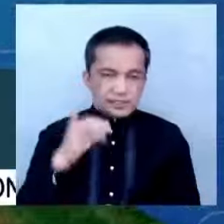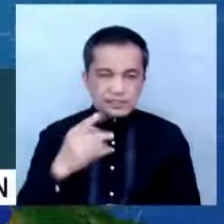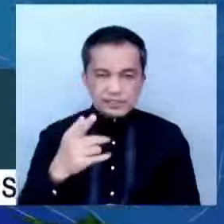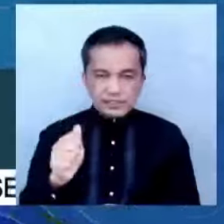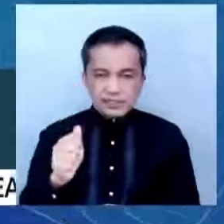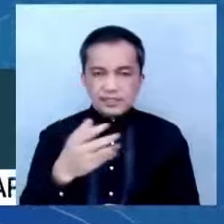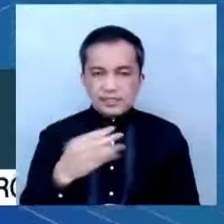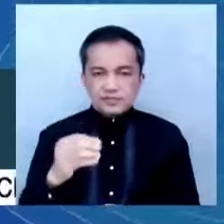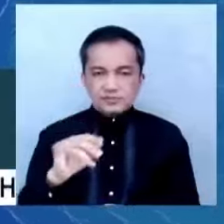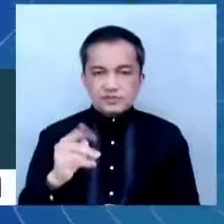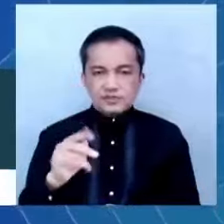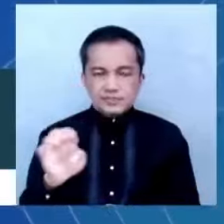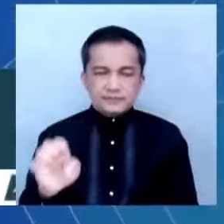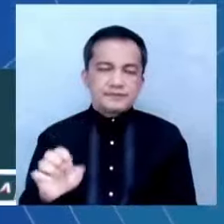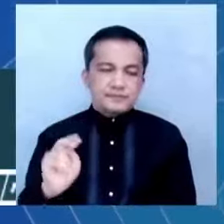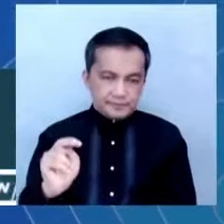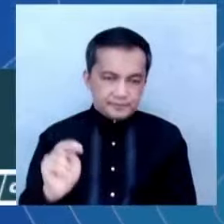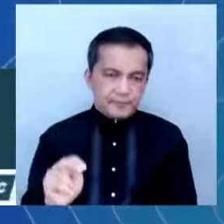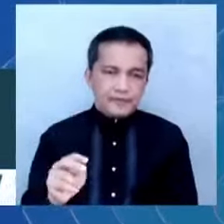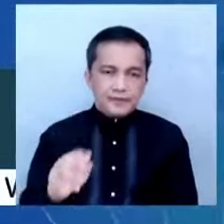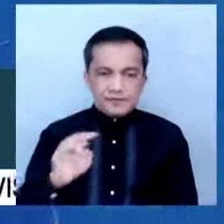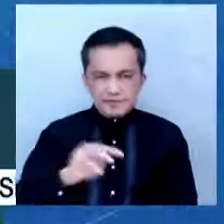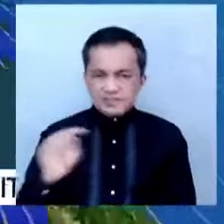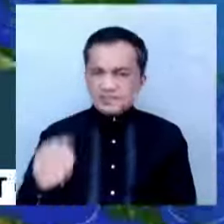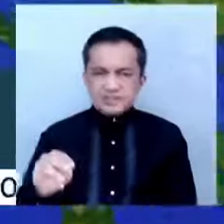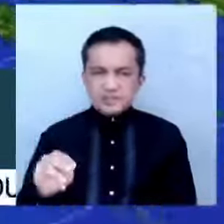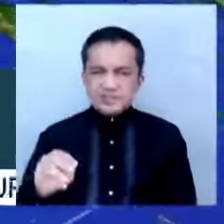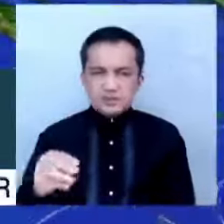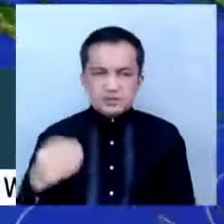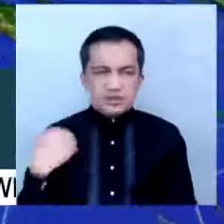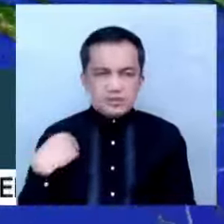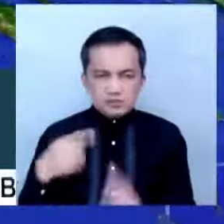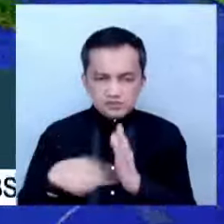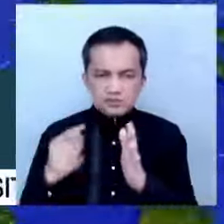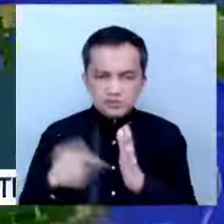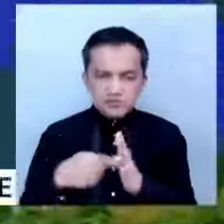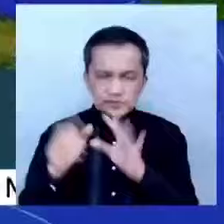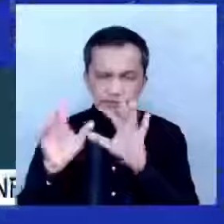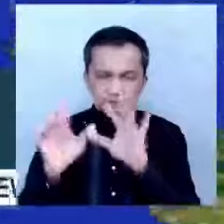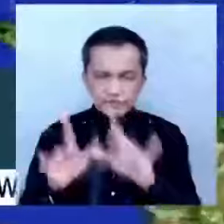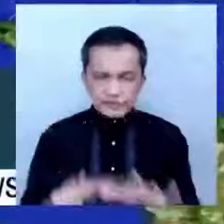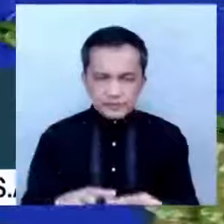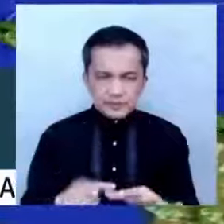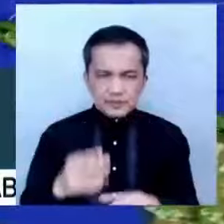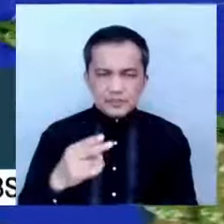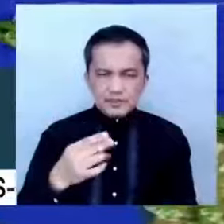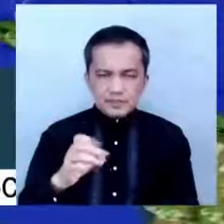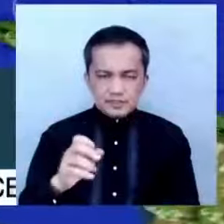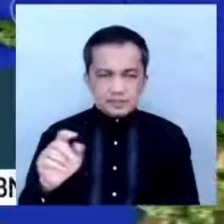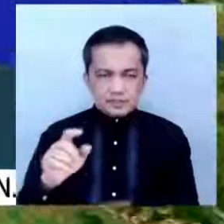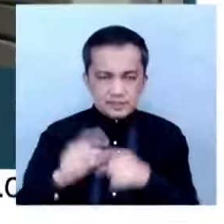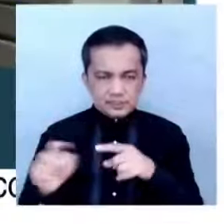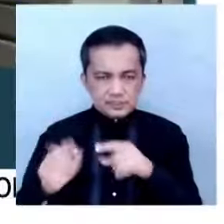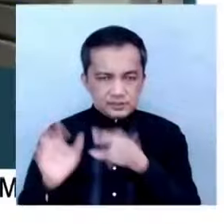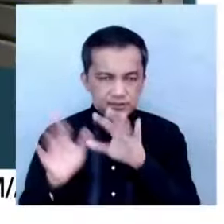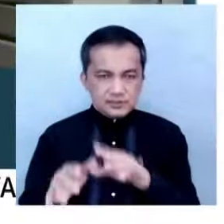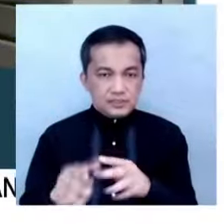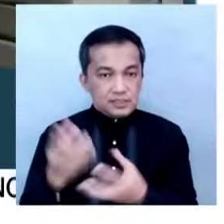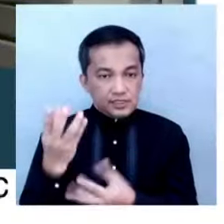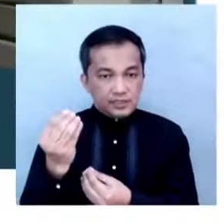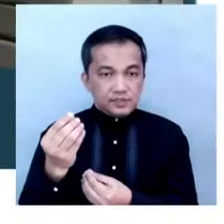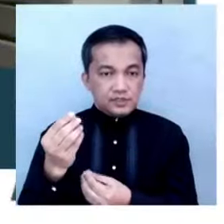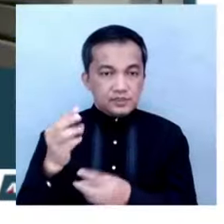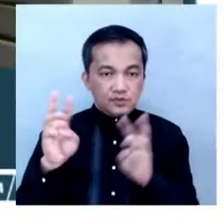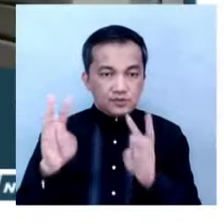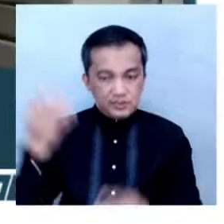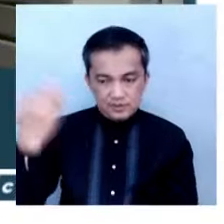Caraga, and Sokcerjen. Metro Manila, of course, is not spared from the occasional rains from Habagat and thunderstorms. That's the latest on the weather. This